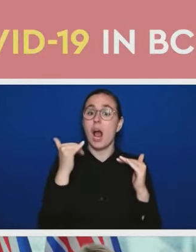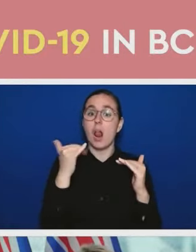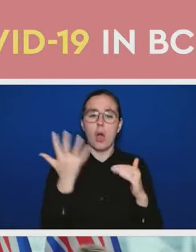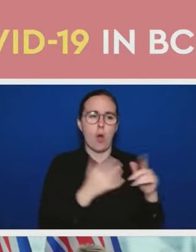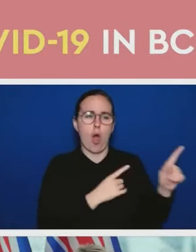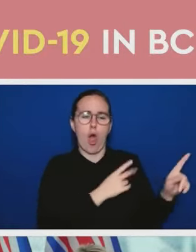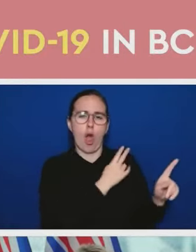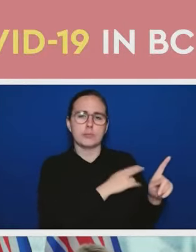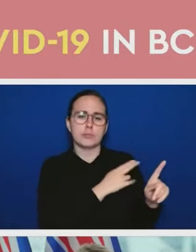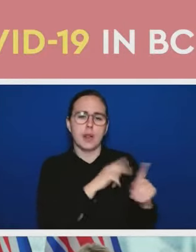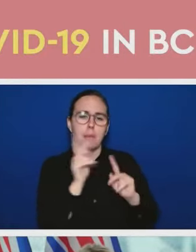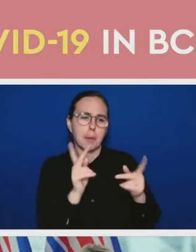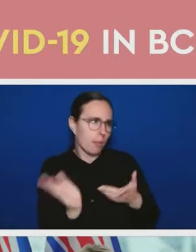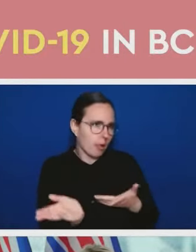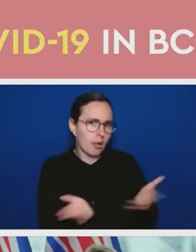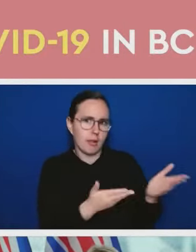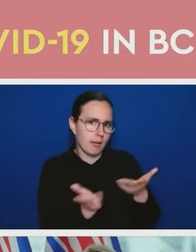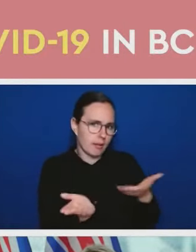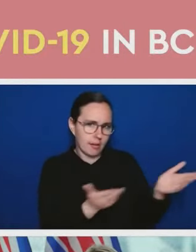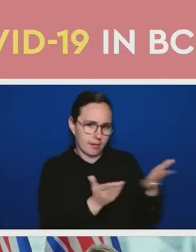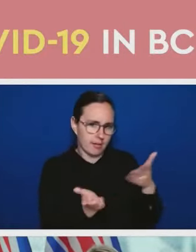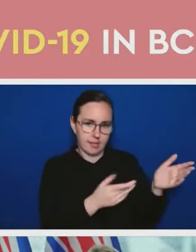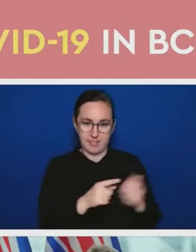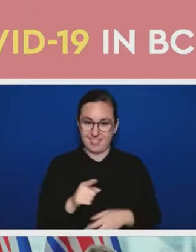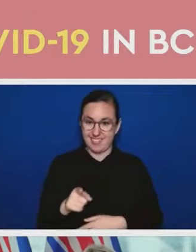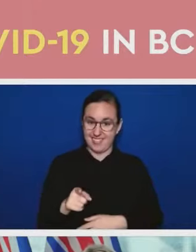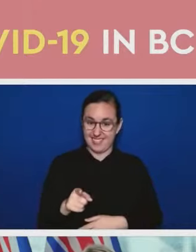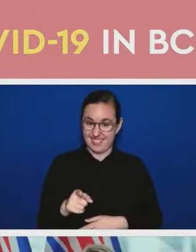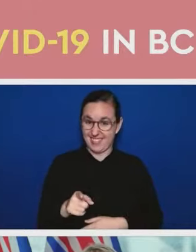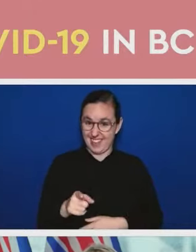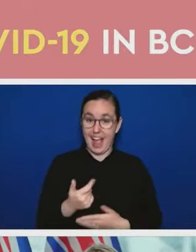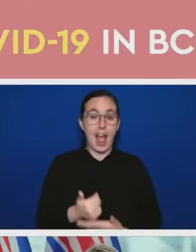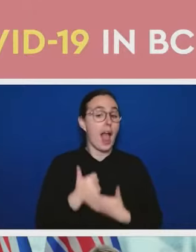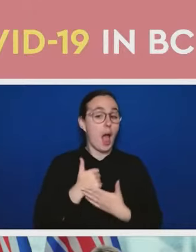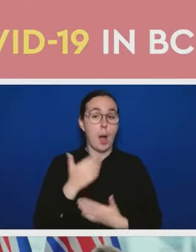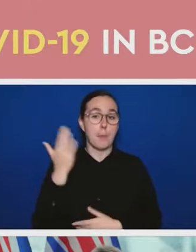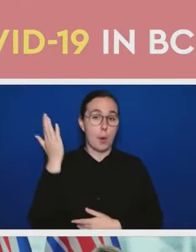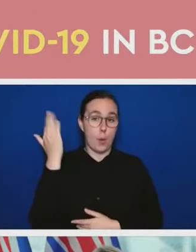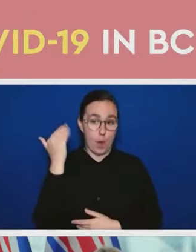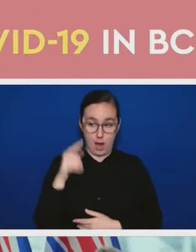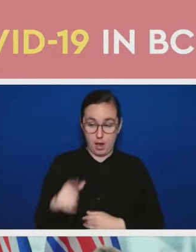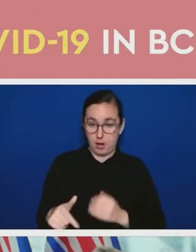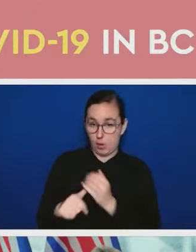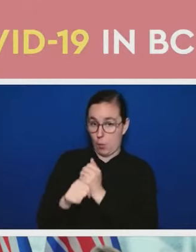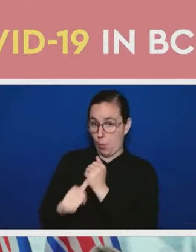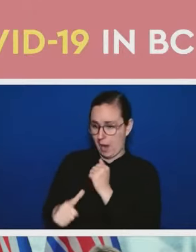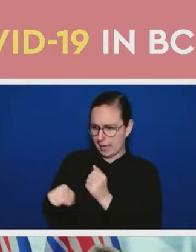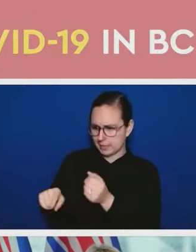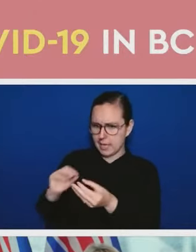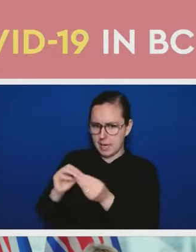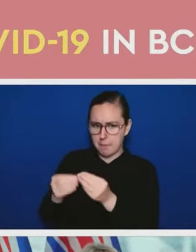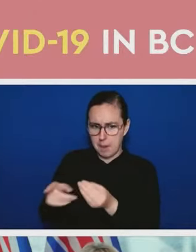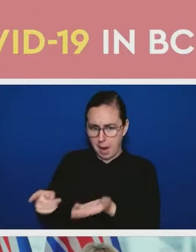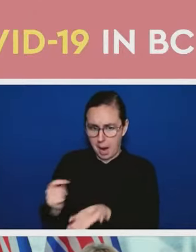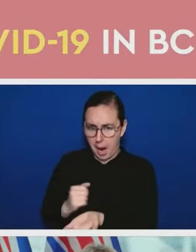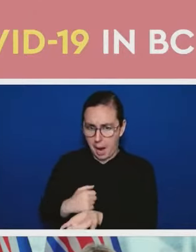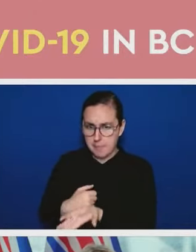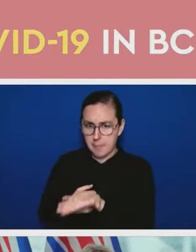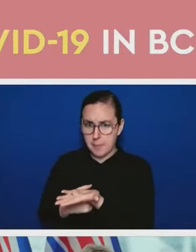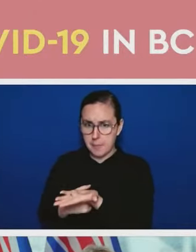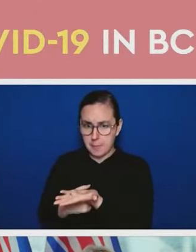what we're seeing in the impact on hospitalizations by about a week or so. So it has been very helpful for us in